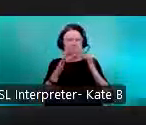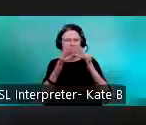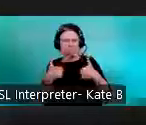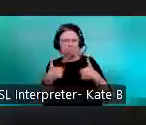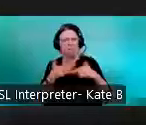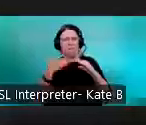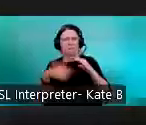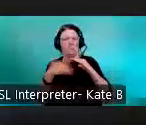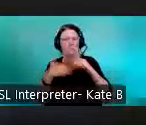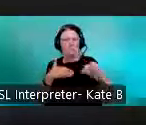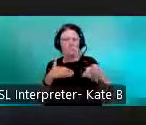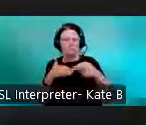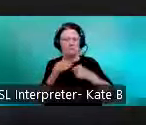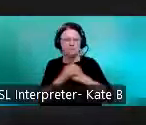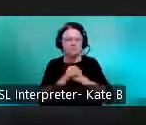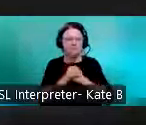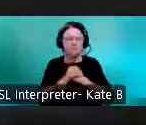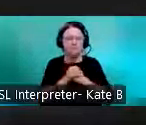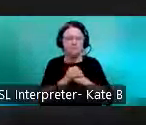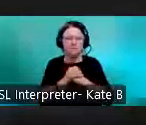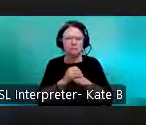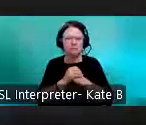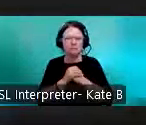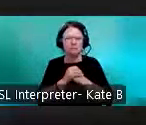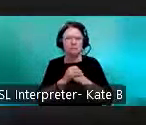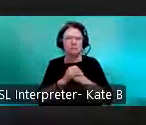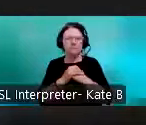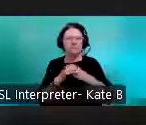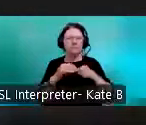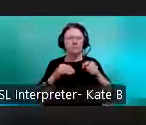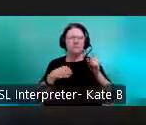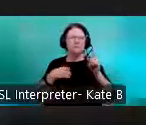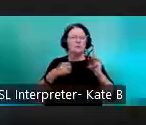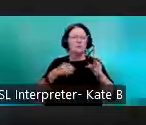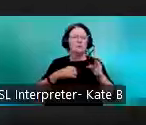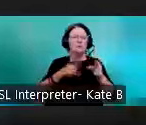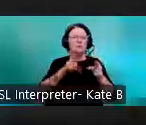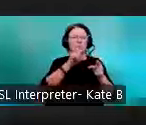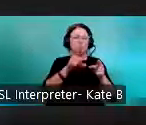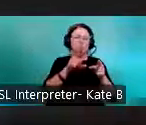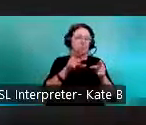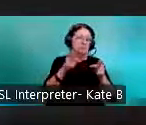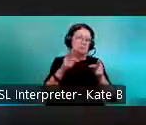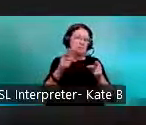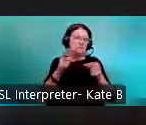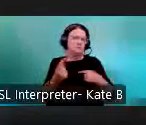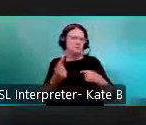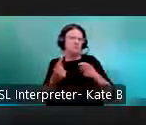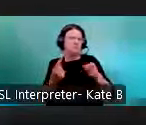to get you plugged into that. But like I said, there's a lot of opportunity, and you just need to be